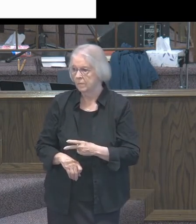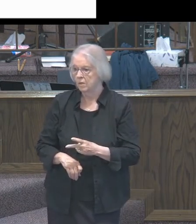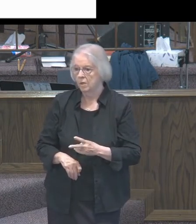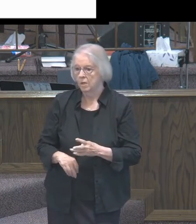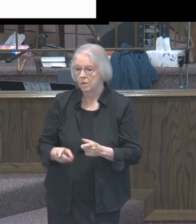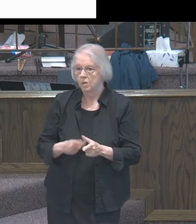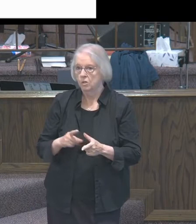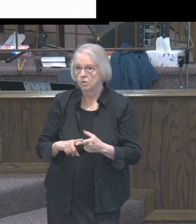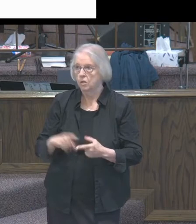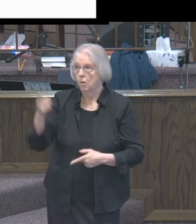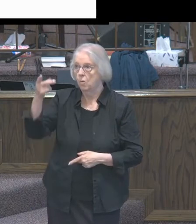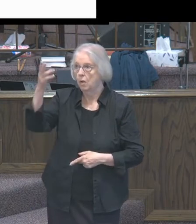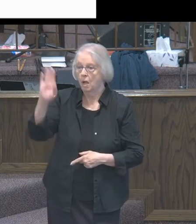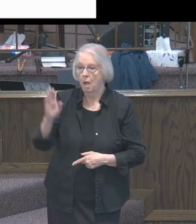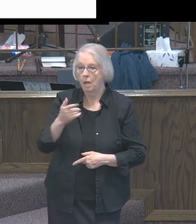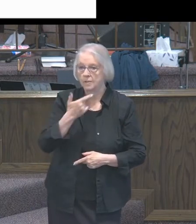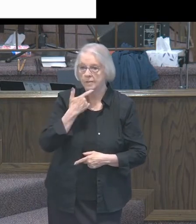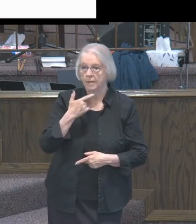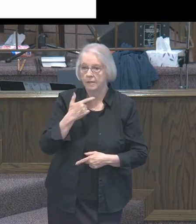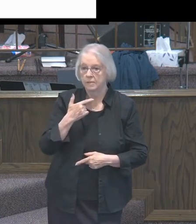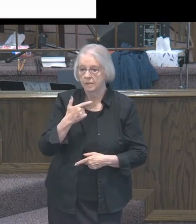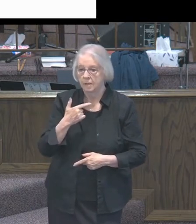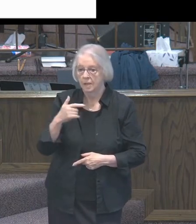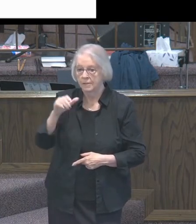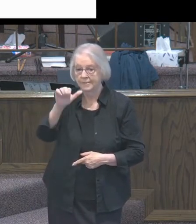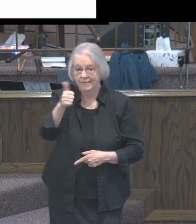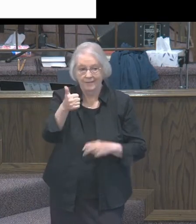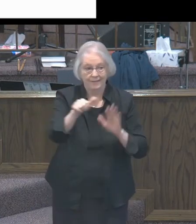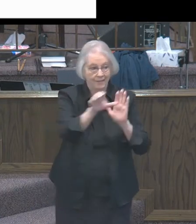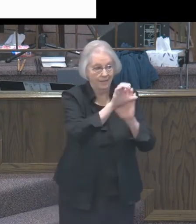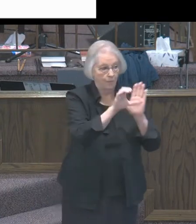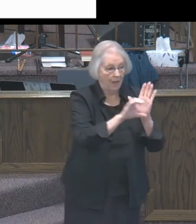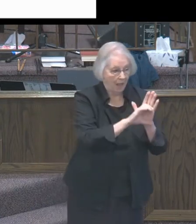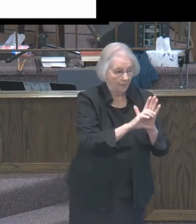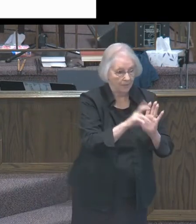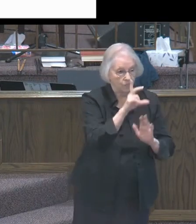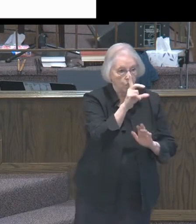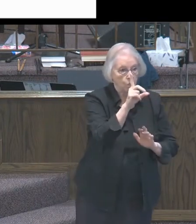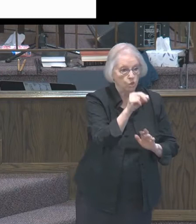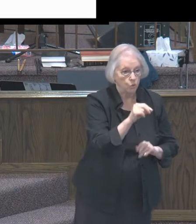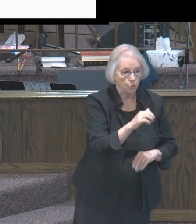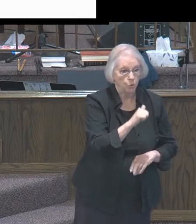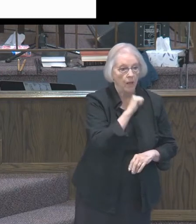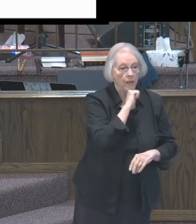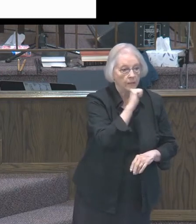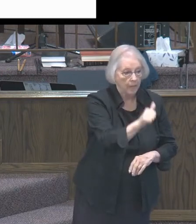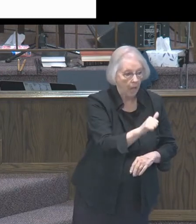What is murder? Exodus chapter 20 and verse 13 says what? Very simply,